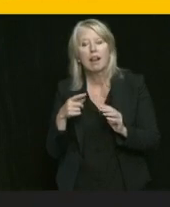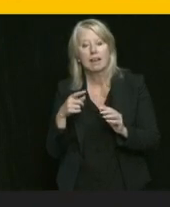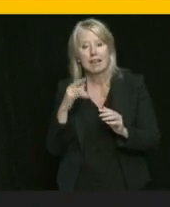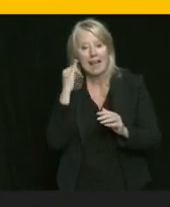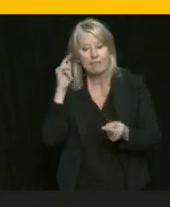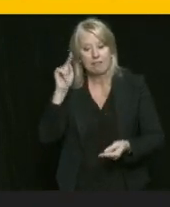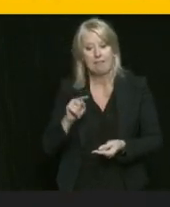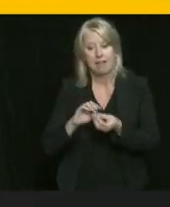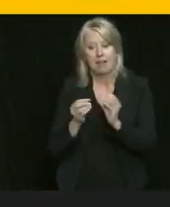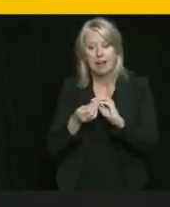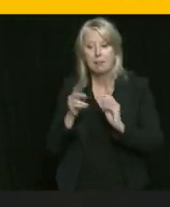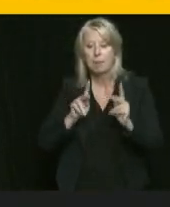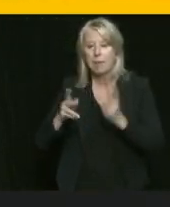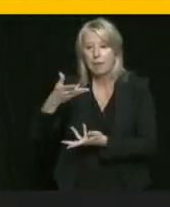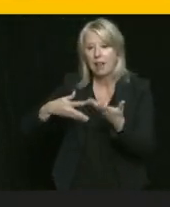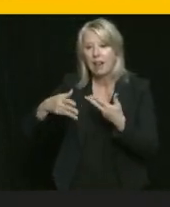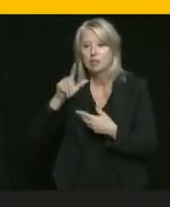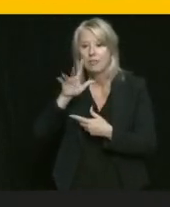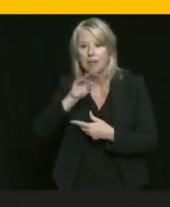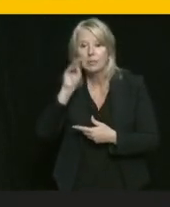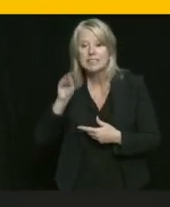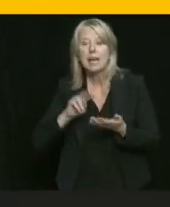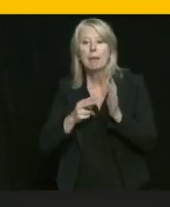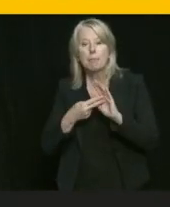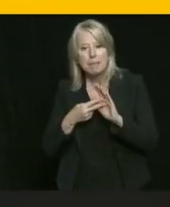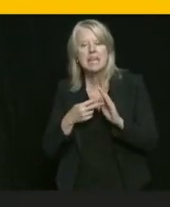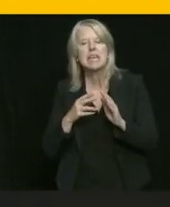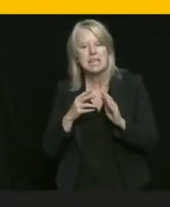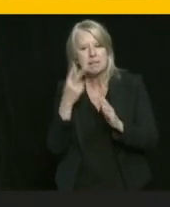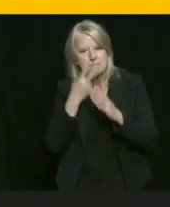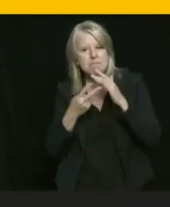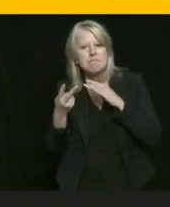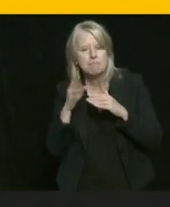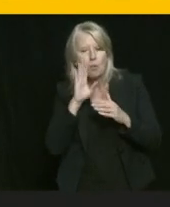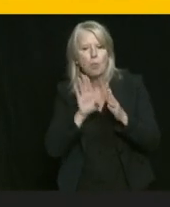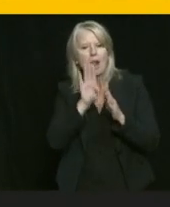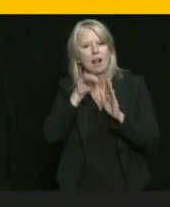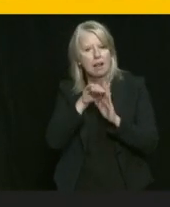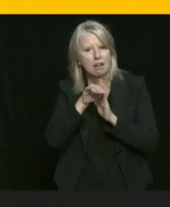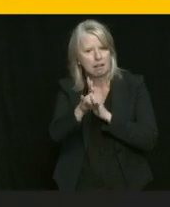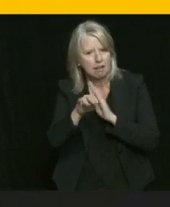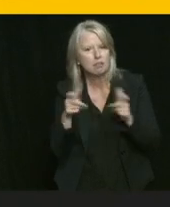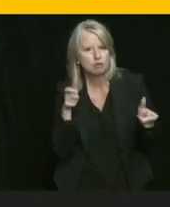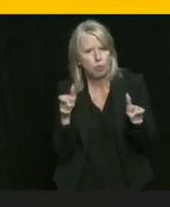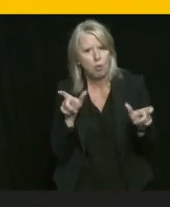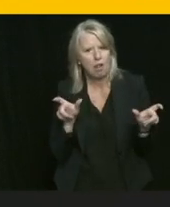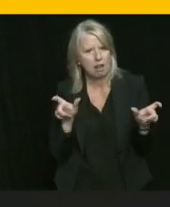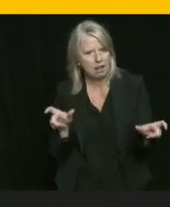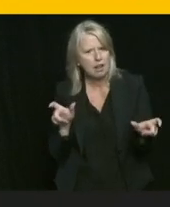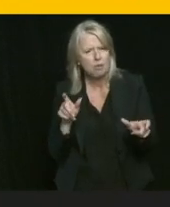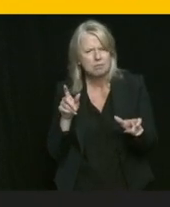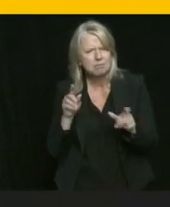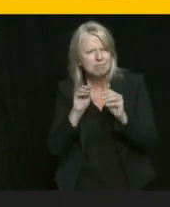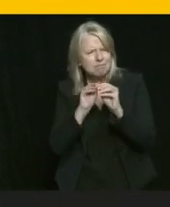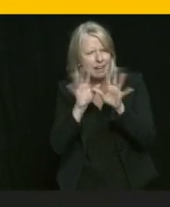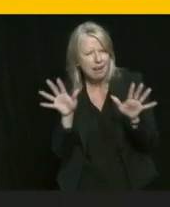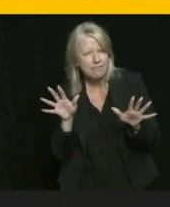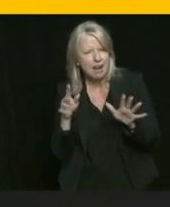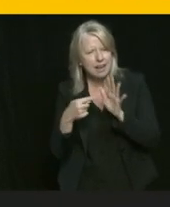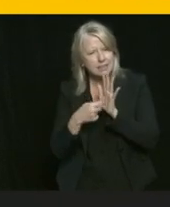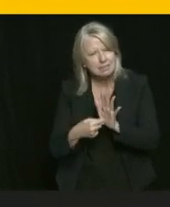by 25%, the epidemic is forecast to come under control? What does that mean? What does that mean, though? Can you help people with